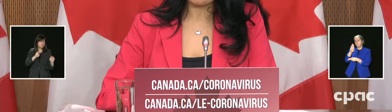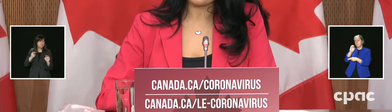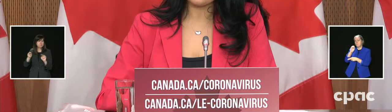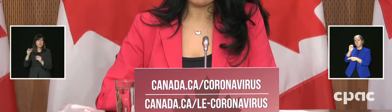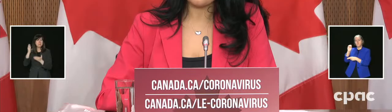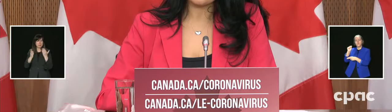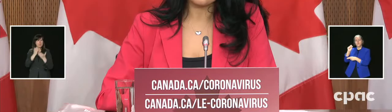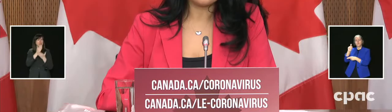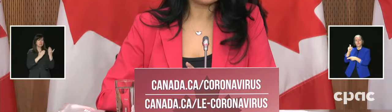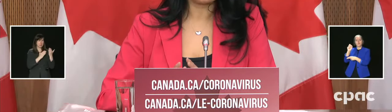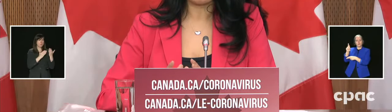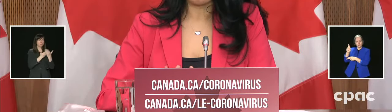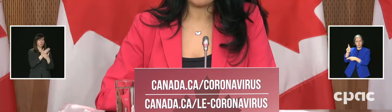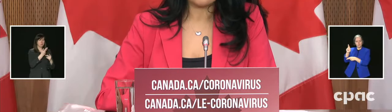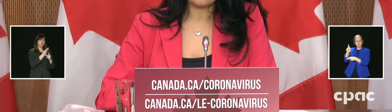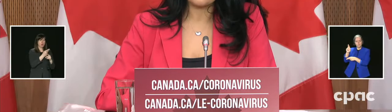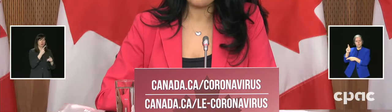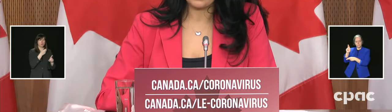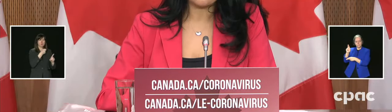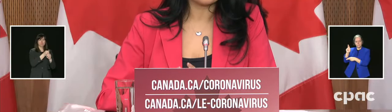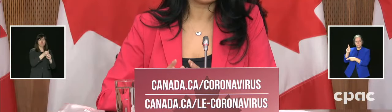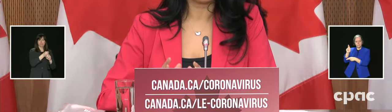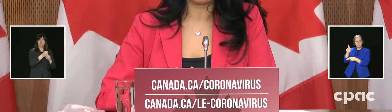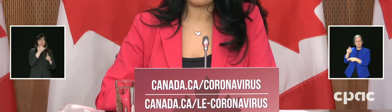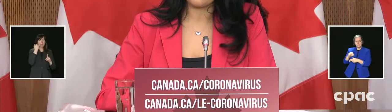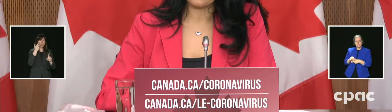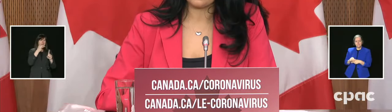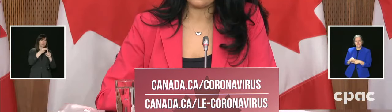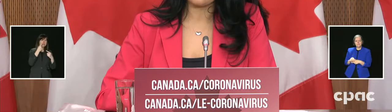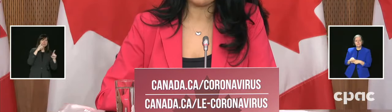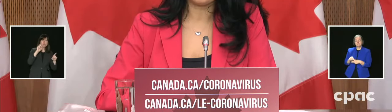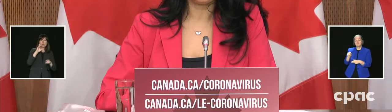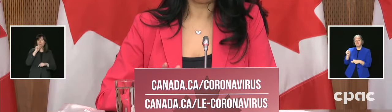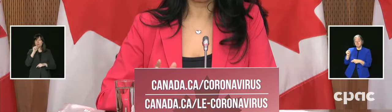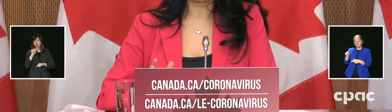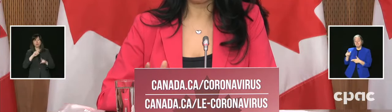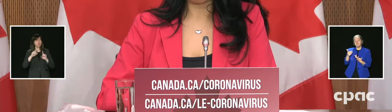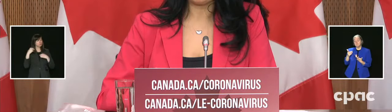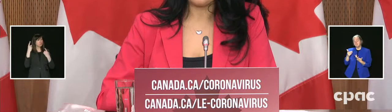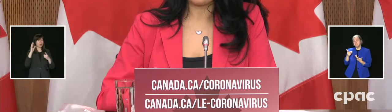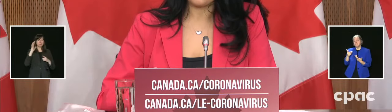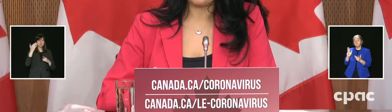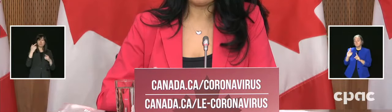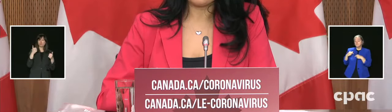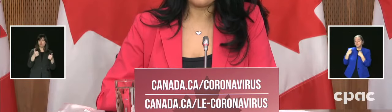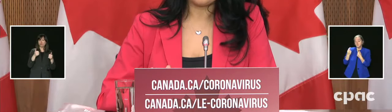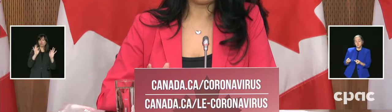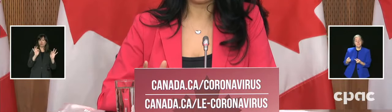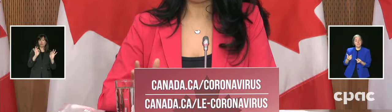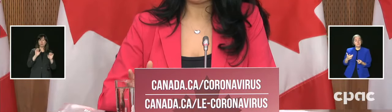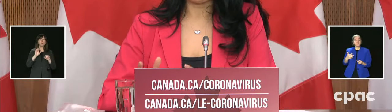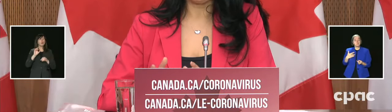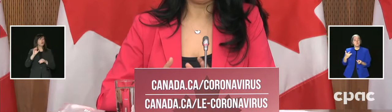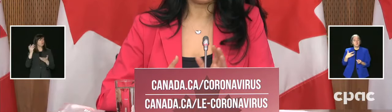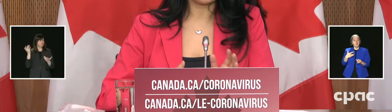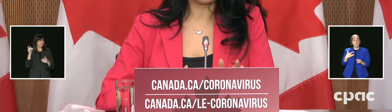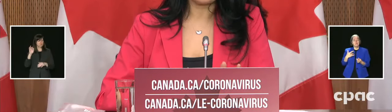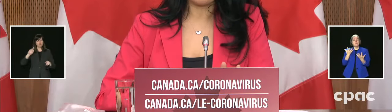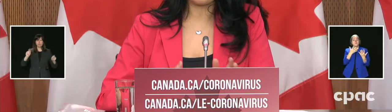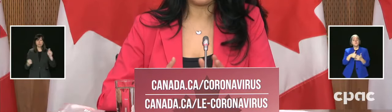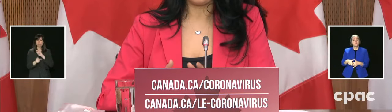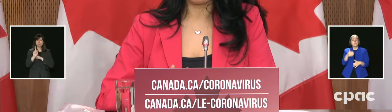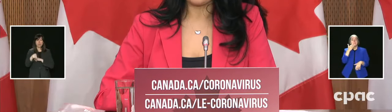the efficacy of the vaccines. So far, the ones that we have are showing good efficacy against them. But if we need to make a change, then certainly,